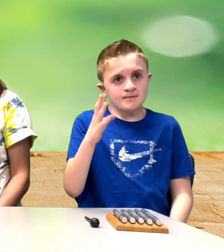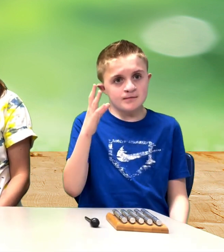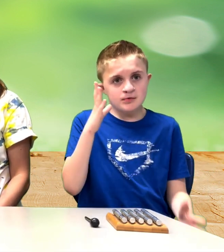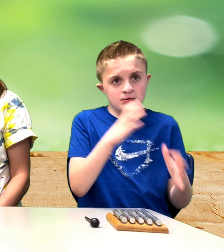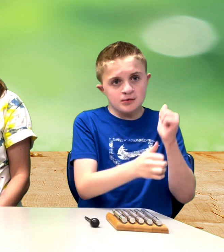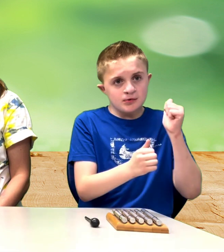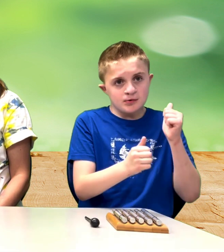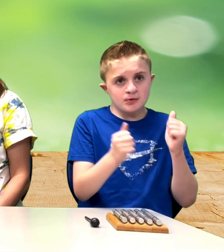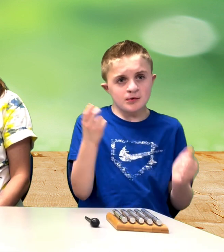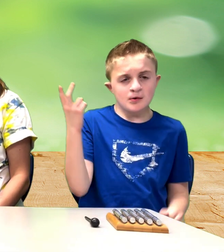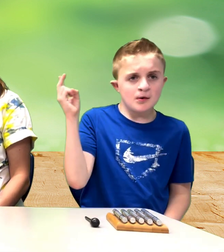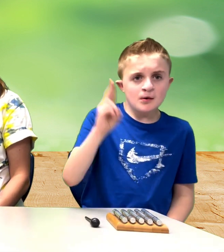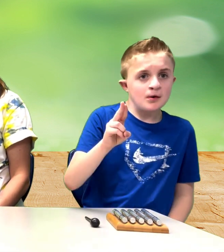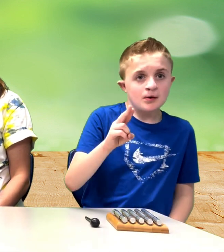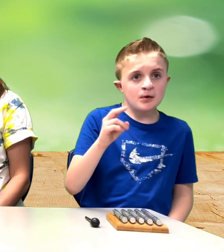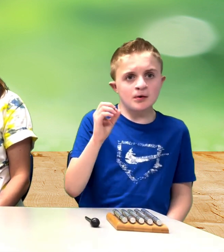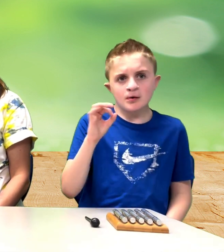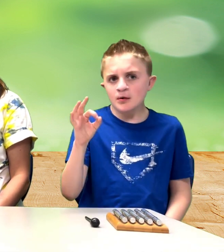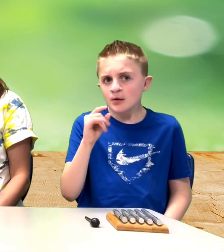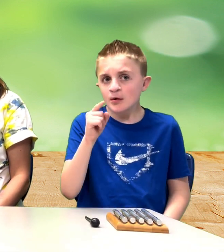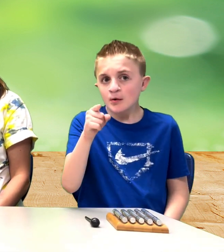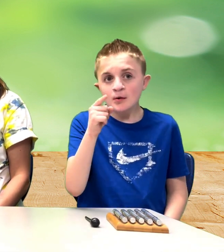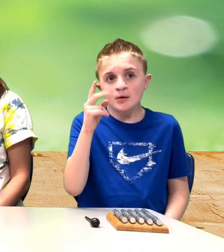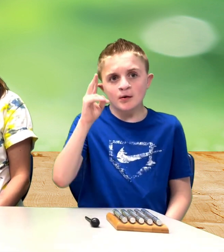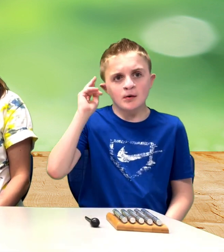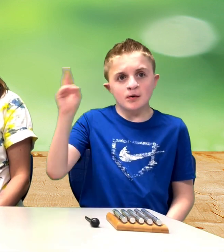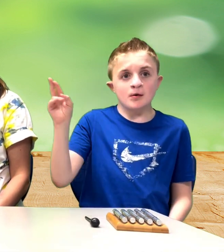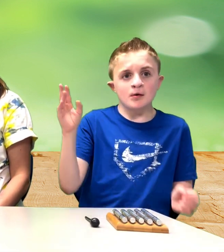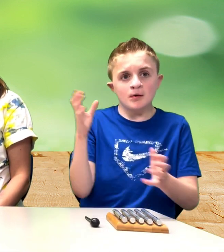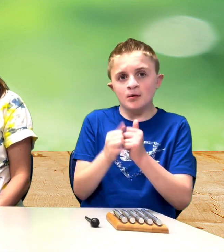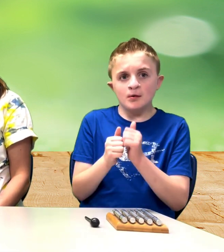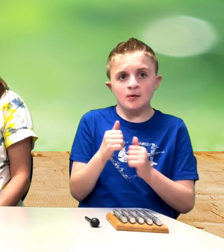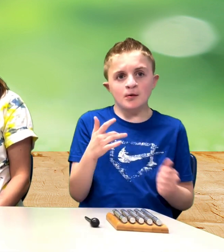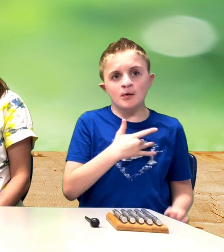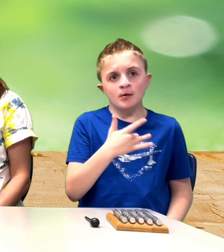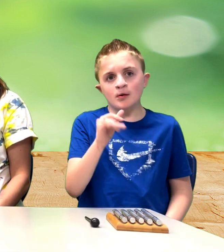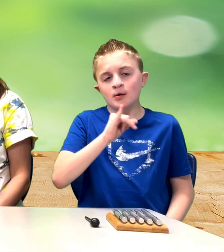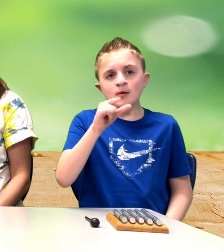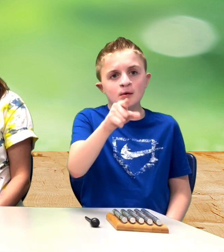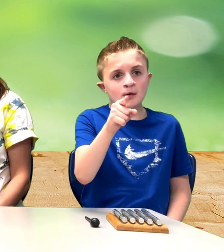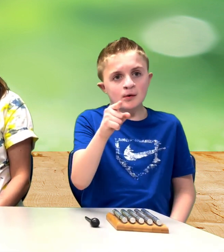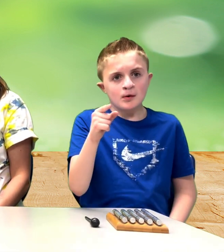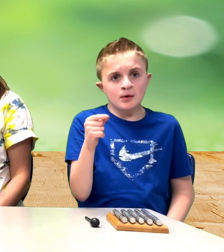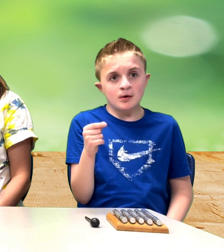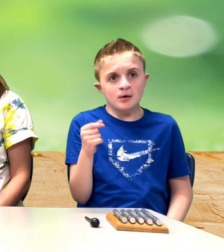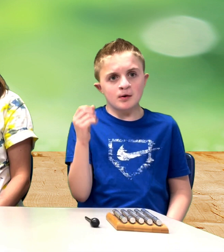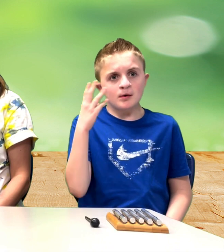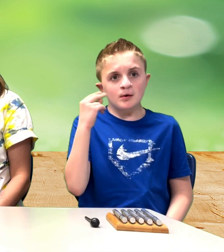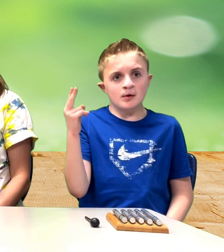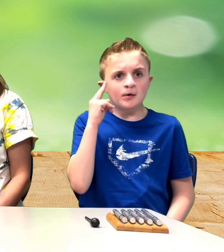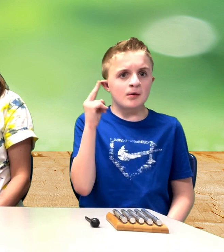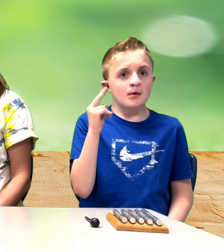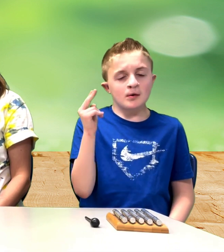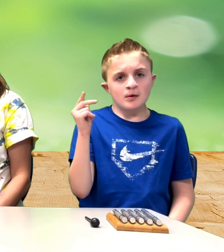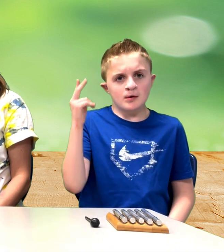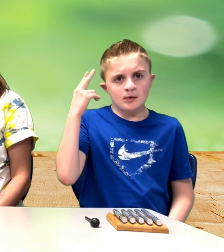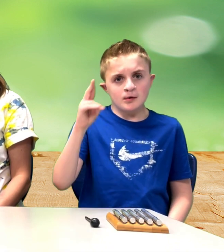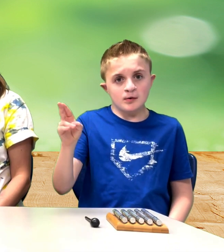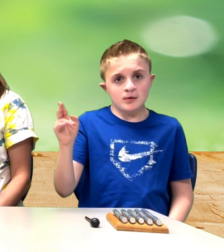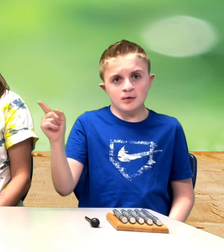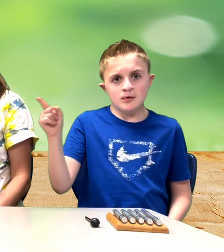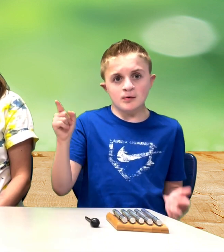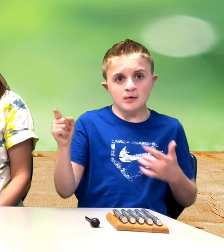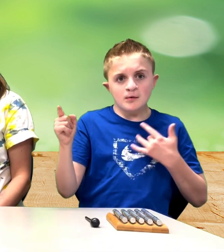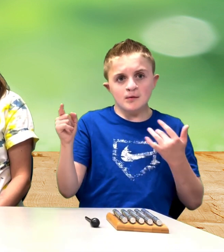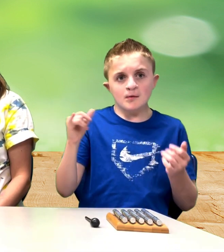say something mean to another person, they're gonna feel the same way. Watch your words.